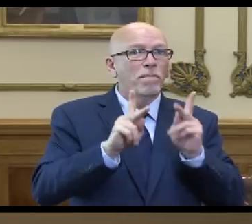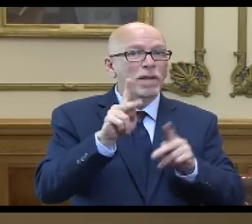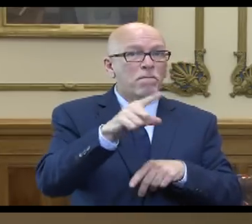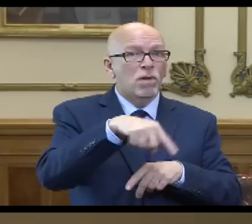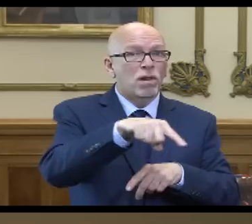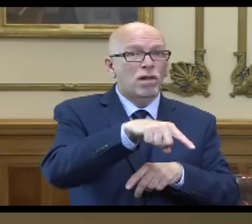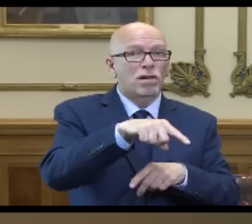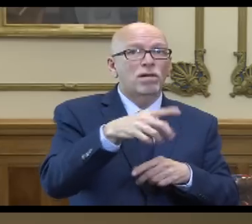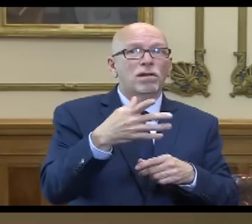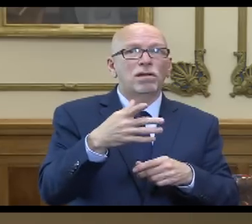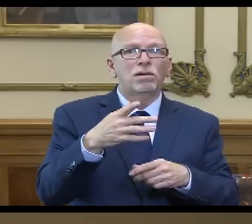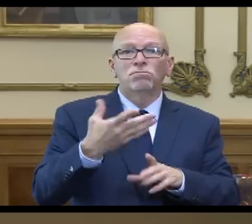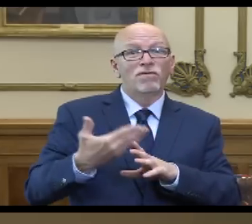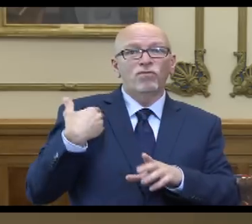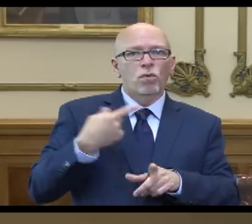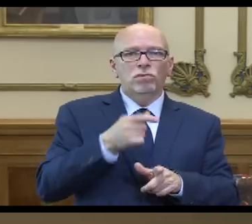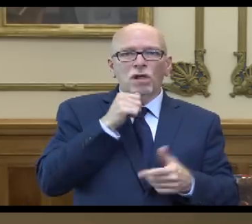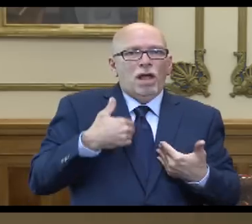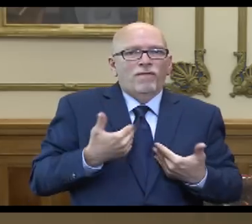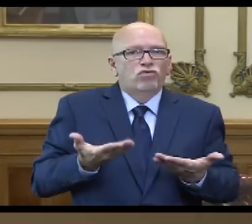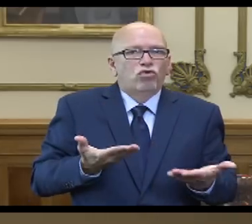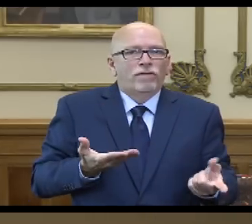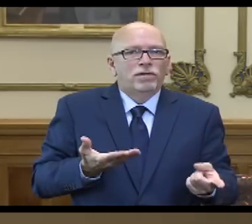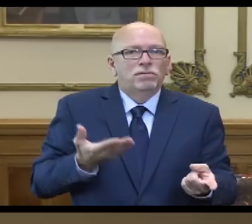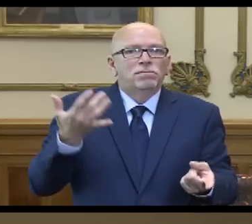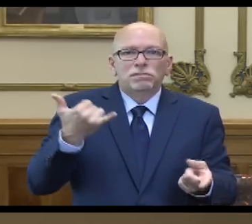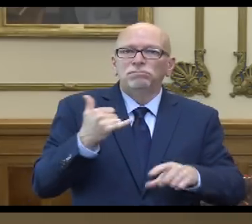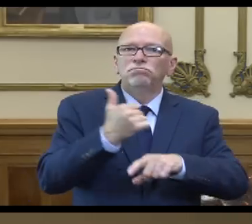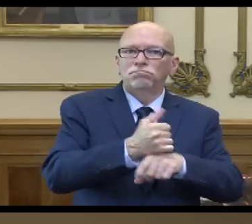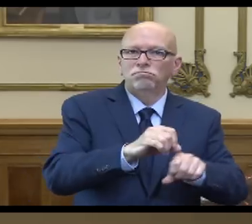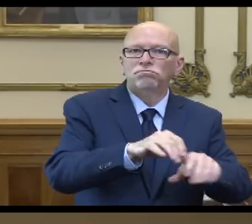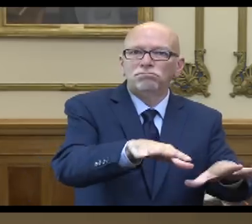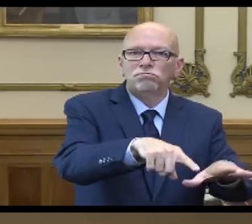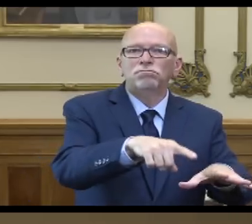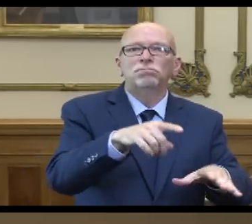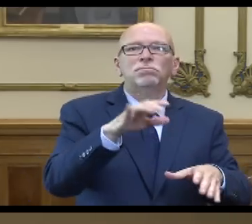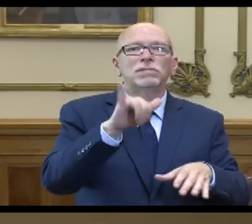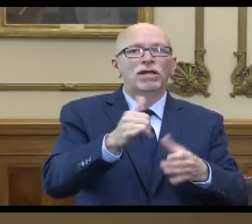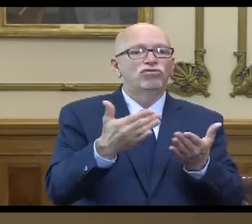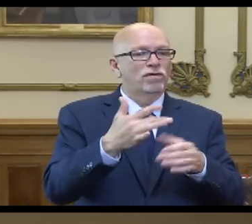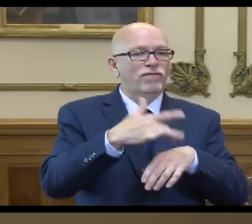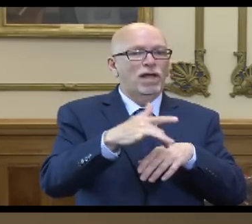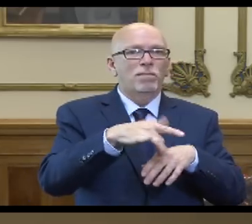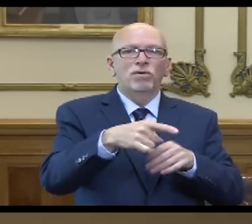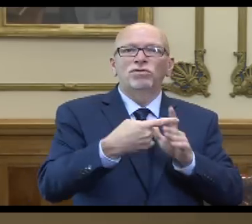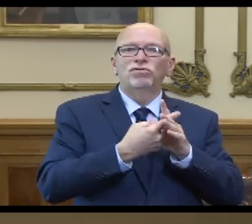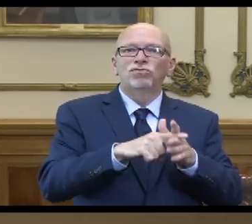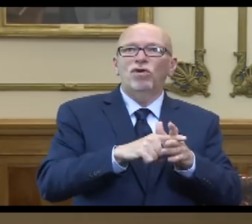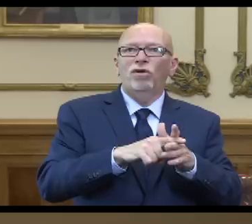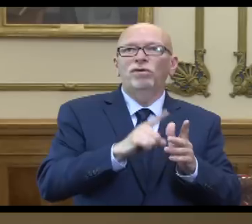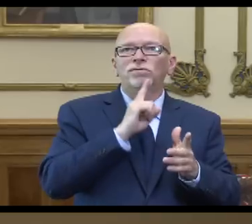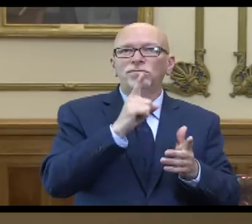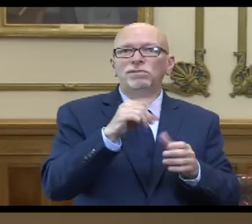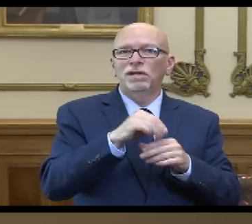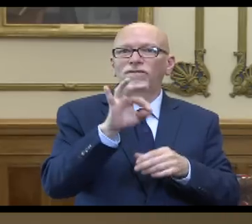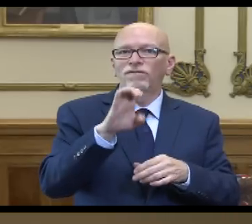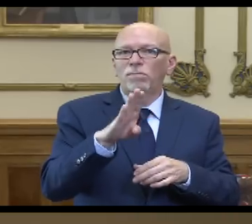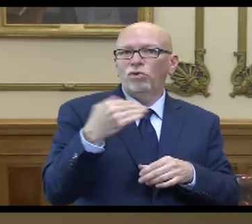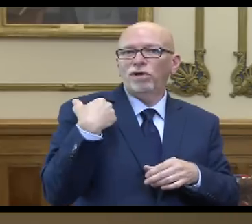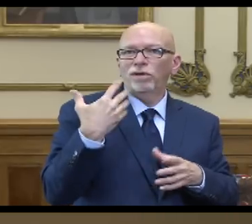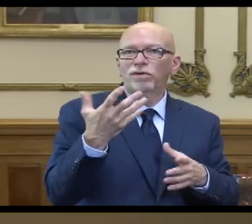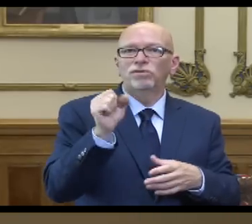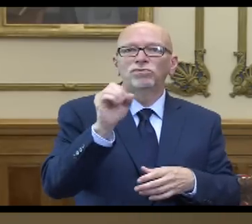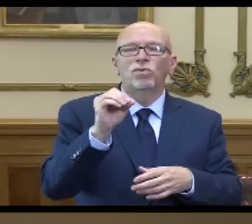that otherwise would not have had service. And that service availability started actually in February.